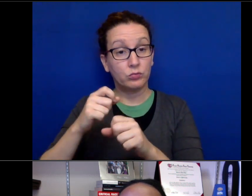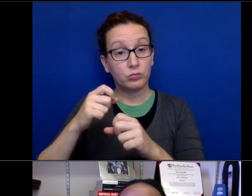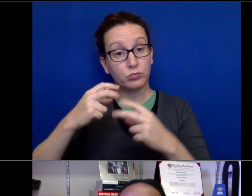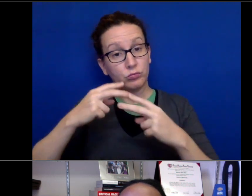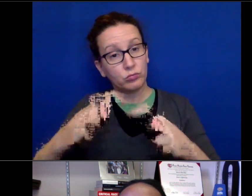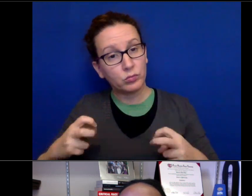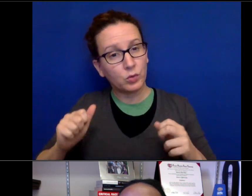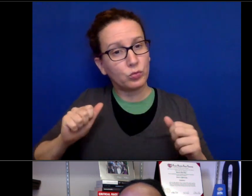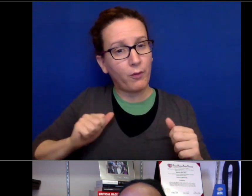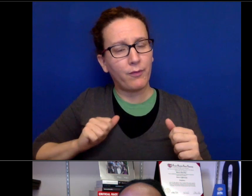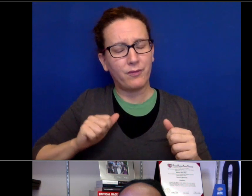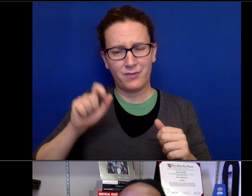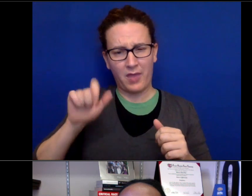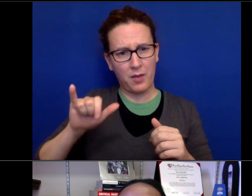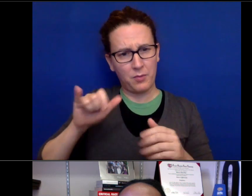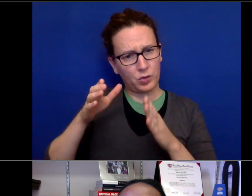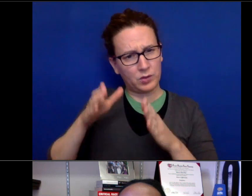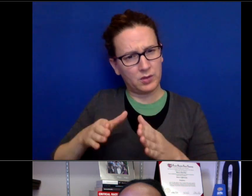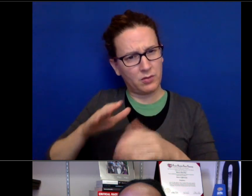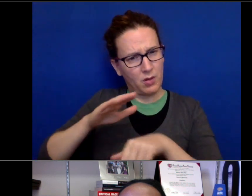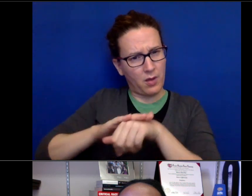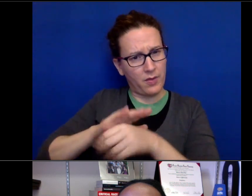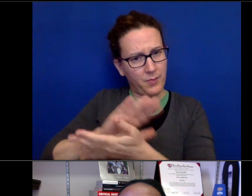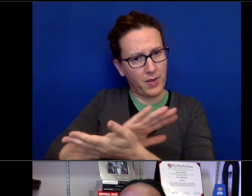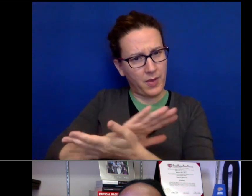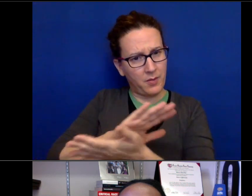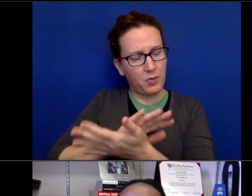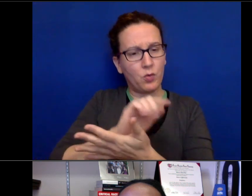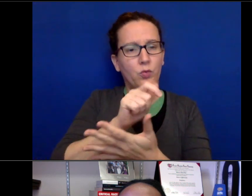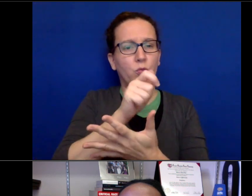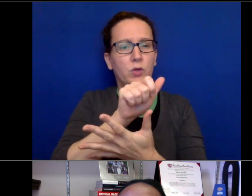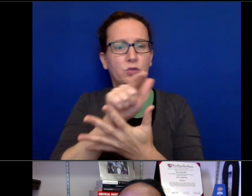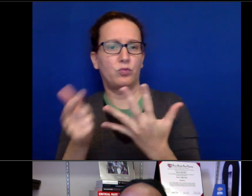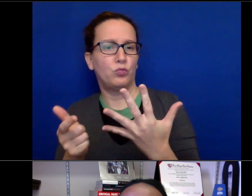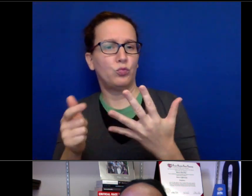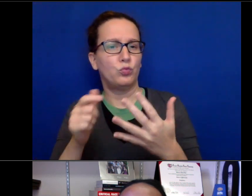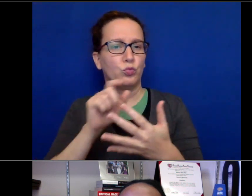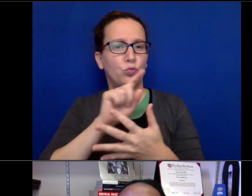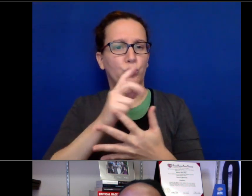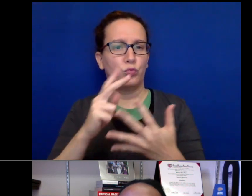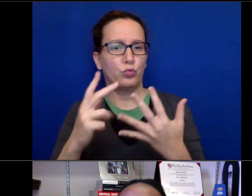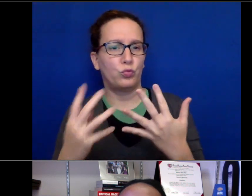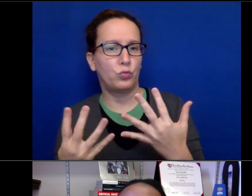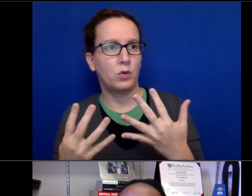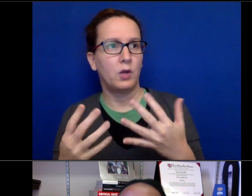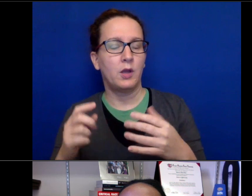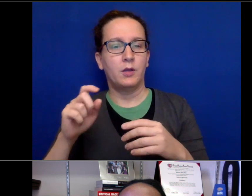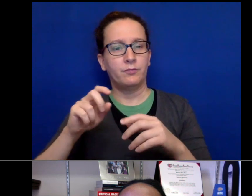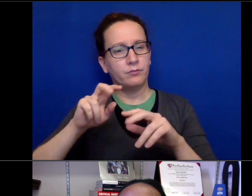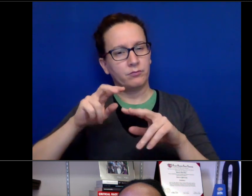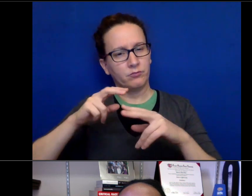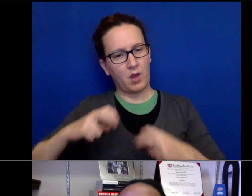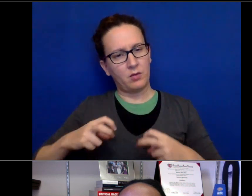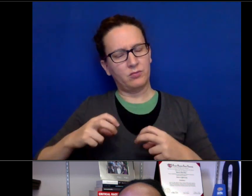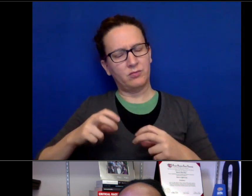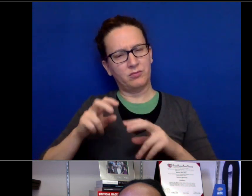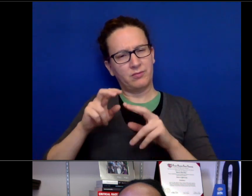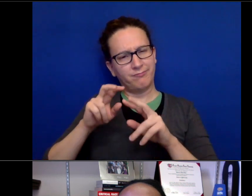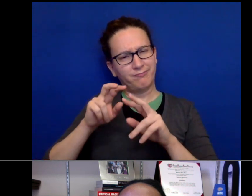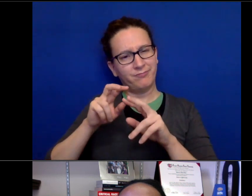on the paper? And if so, in what order? You ask yourself, is this person's effort